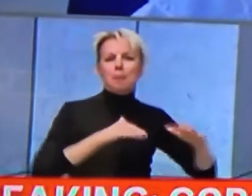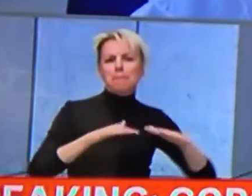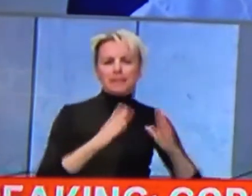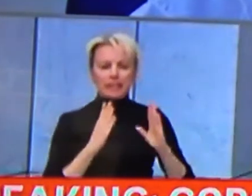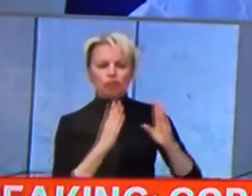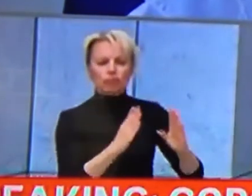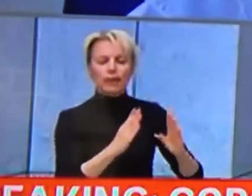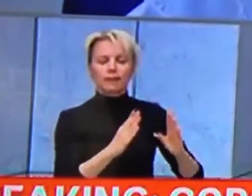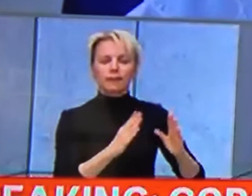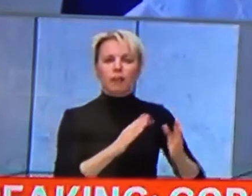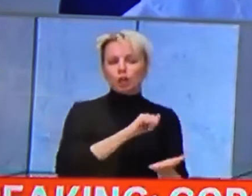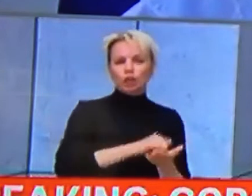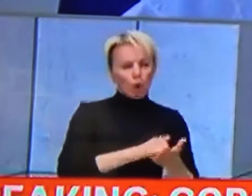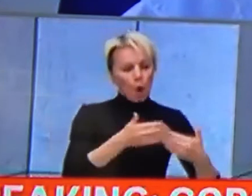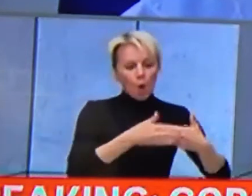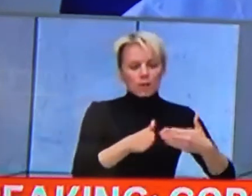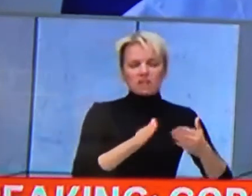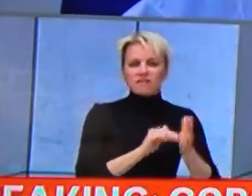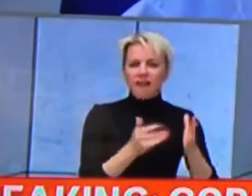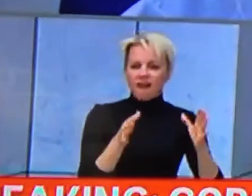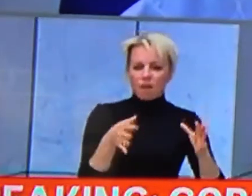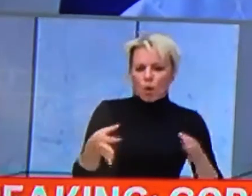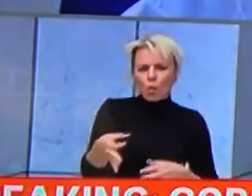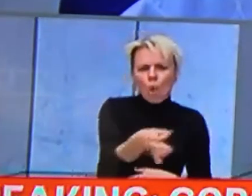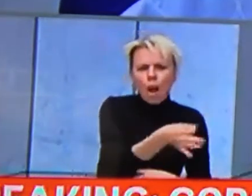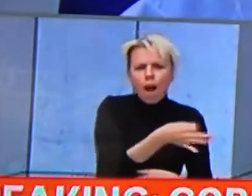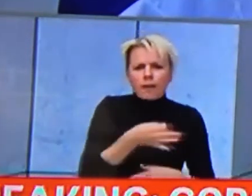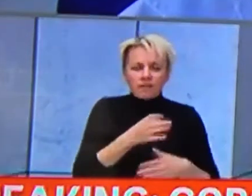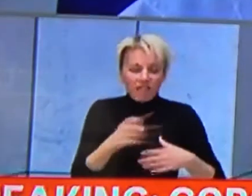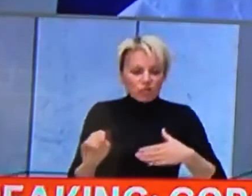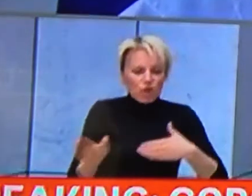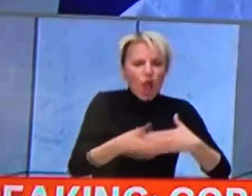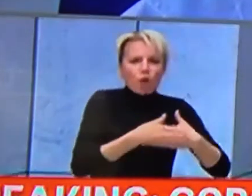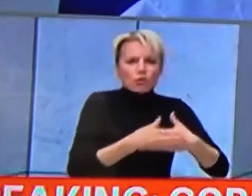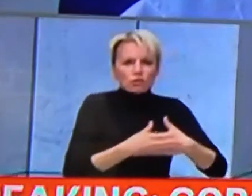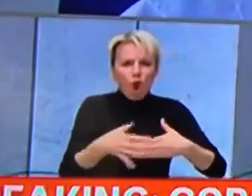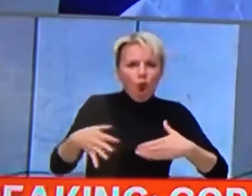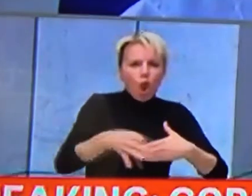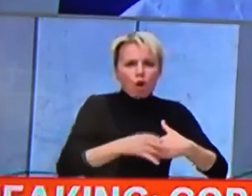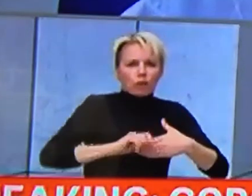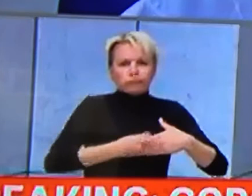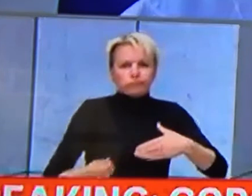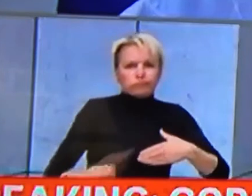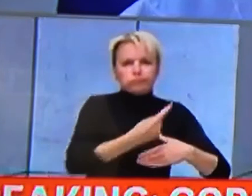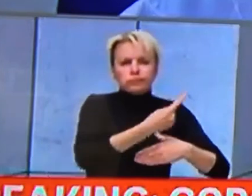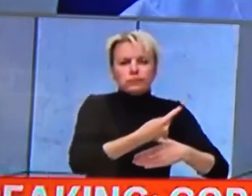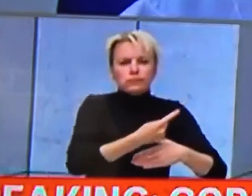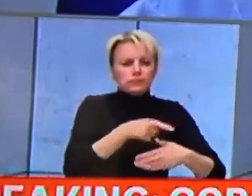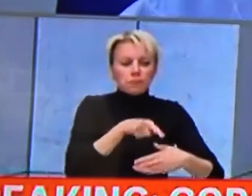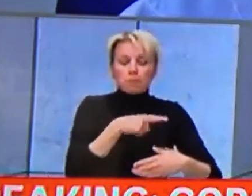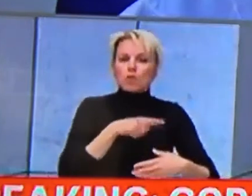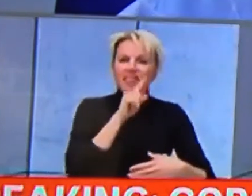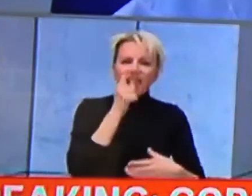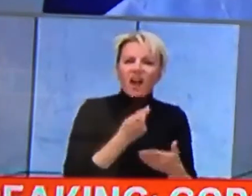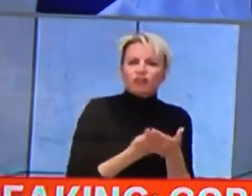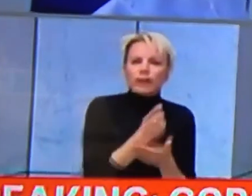can't keep their shop open and they got to put the lock on the door, they can't pay the rent. If the landlord